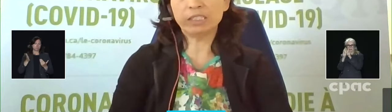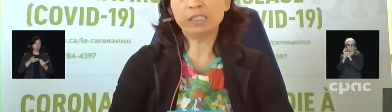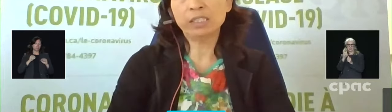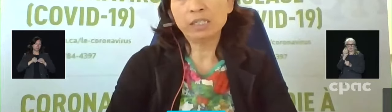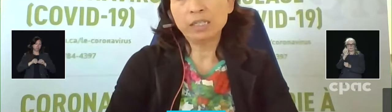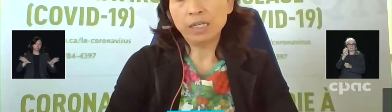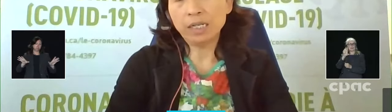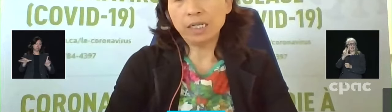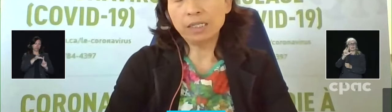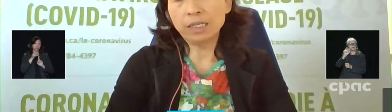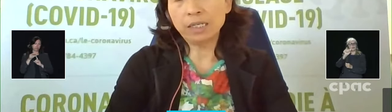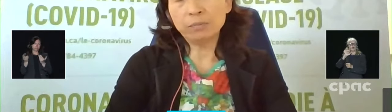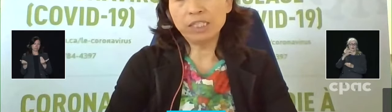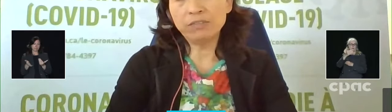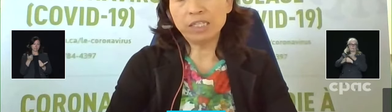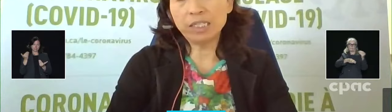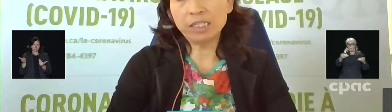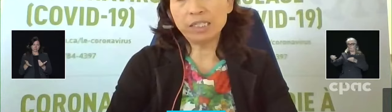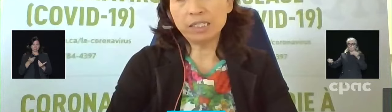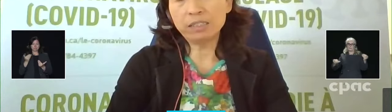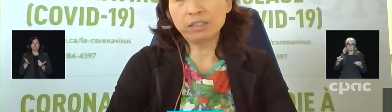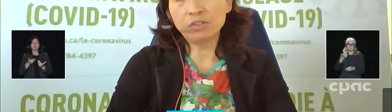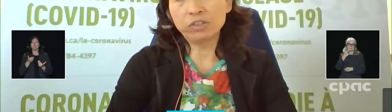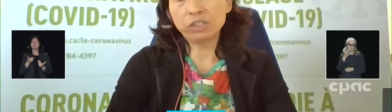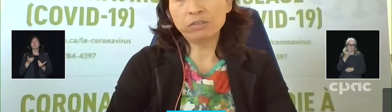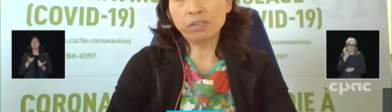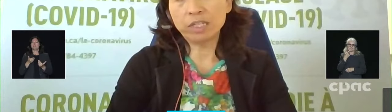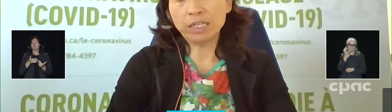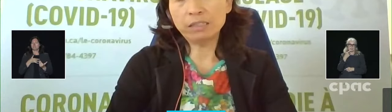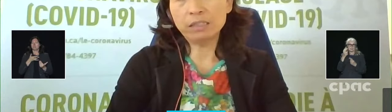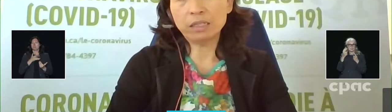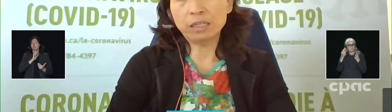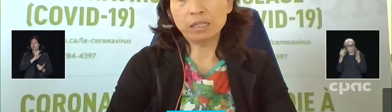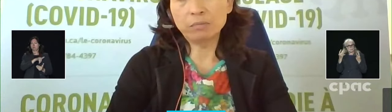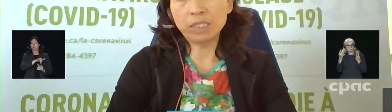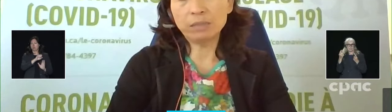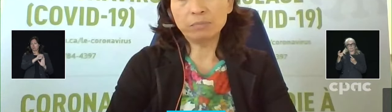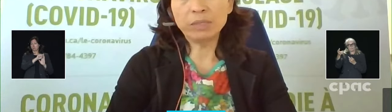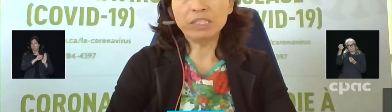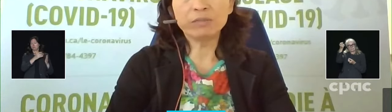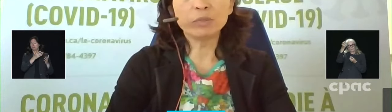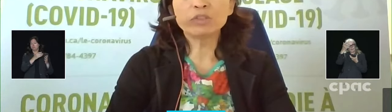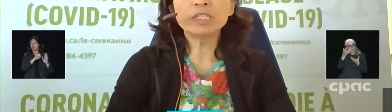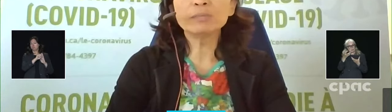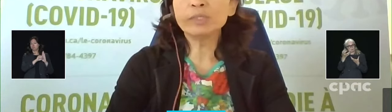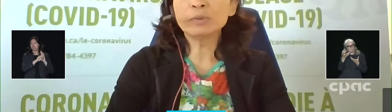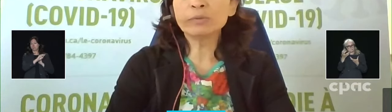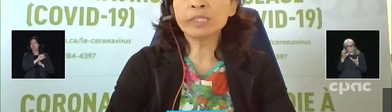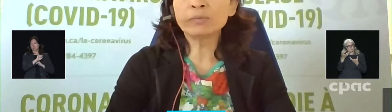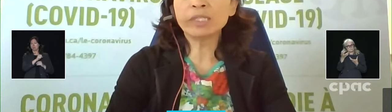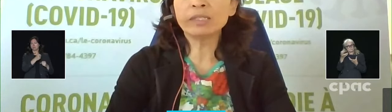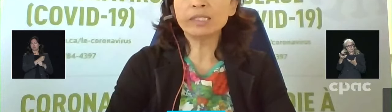transmissible variant. And I believe the data is going to show that it may be even more